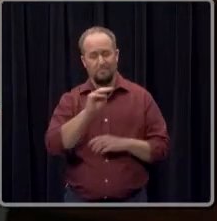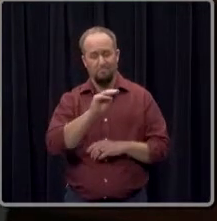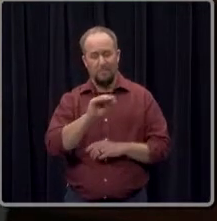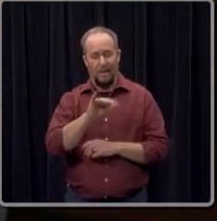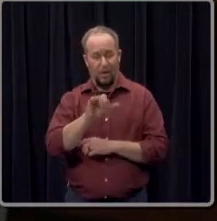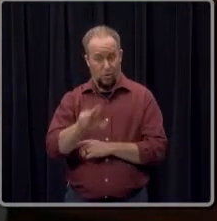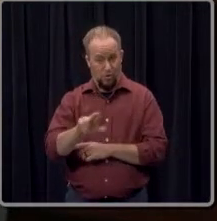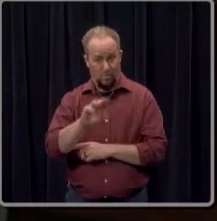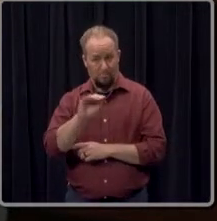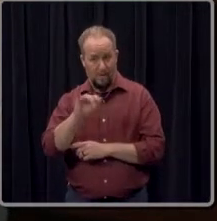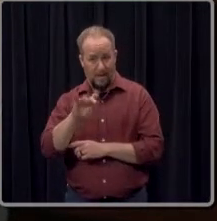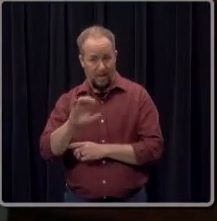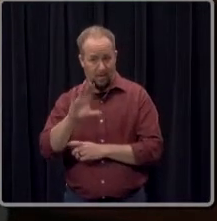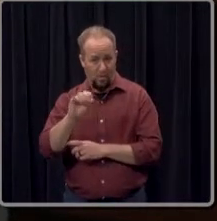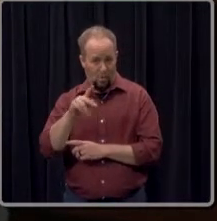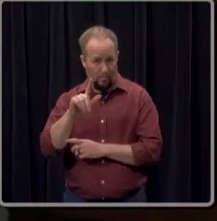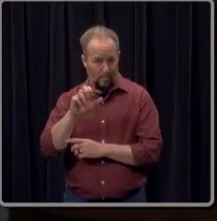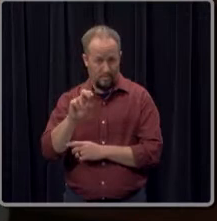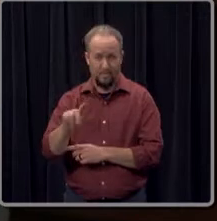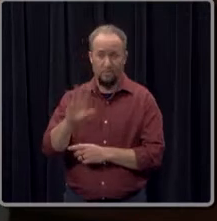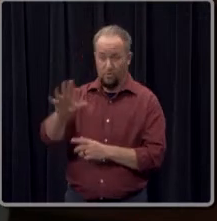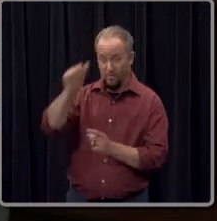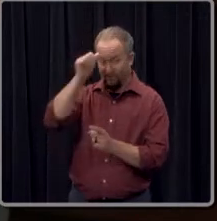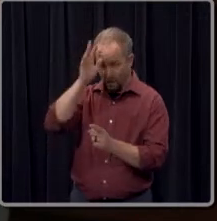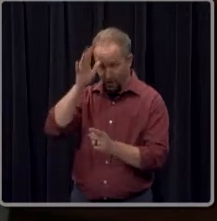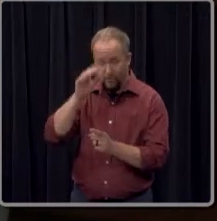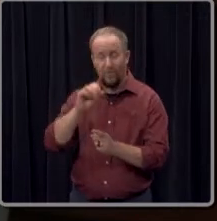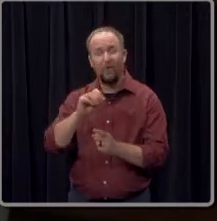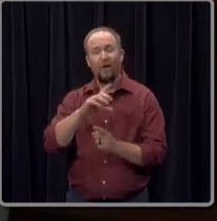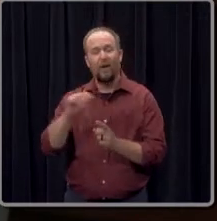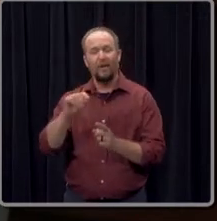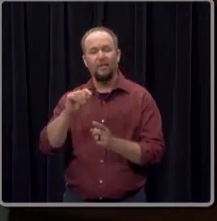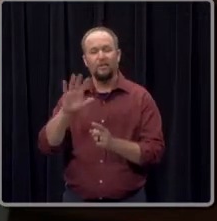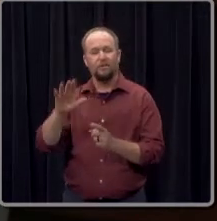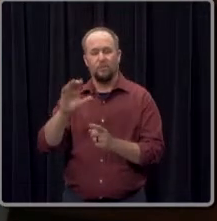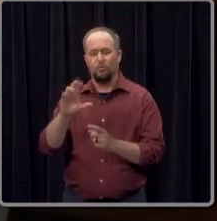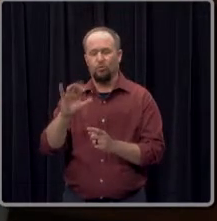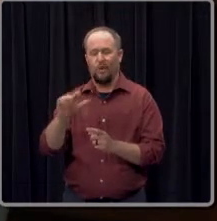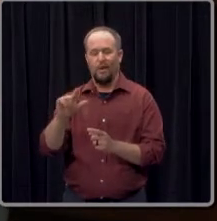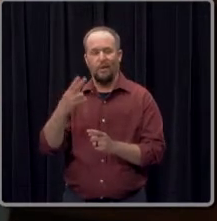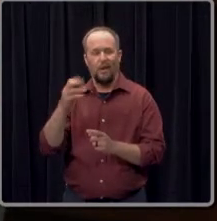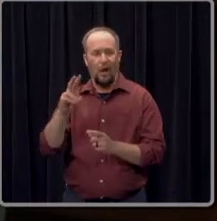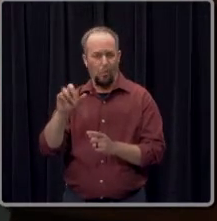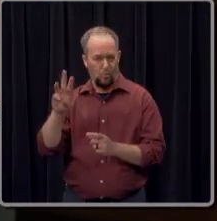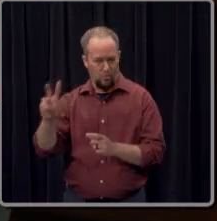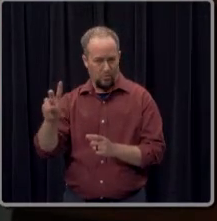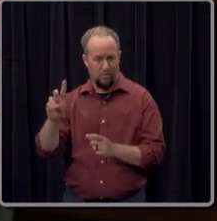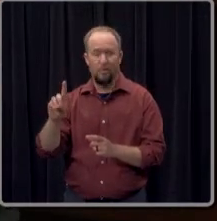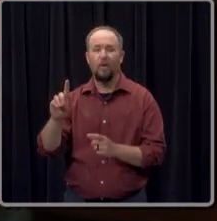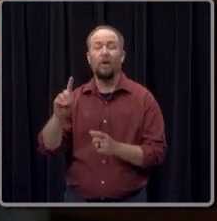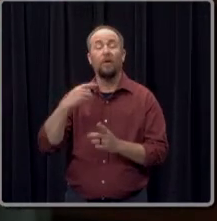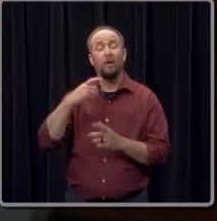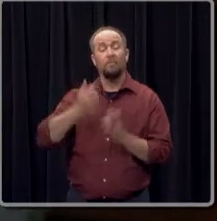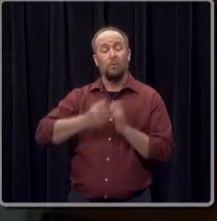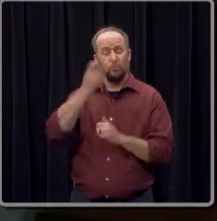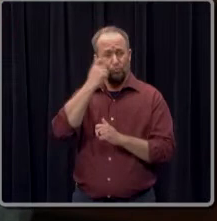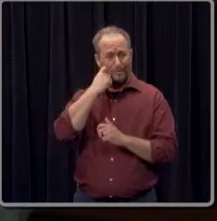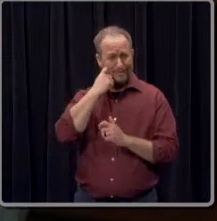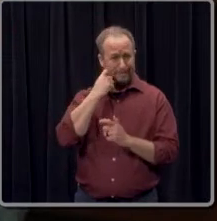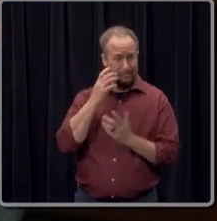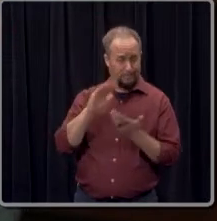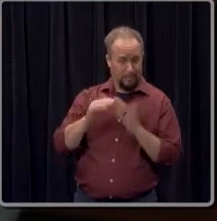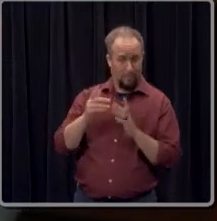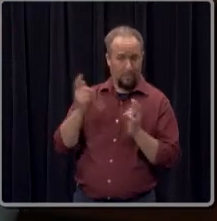her father, Frank Devasell, and Craig Howard. At the recent awards ceremony, the Lions Club described Heather